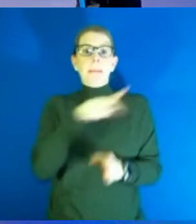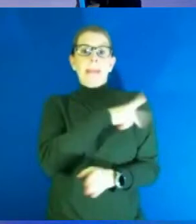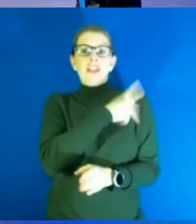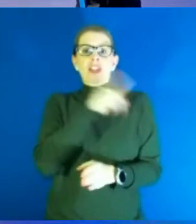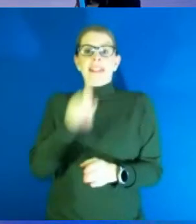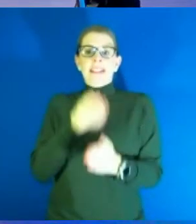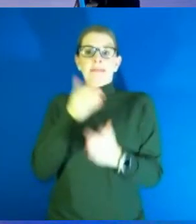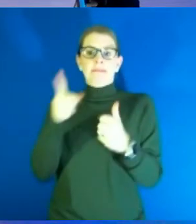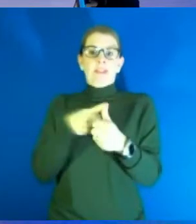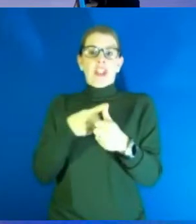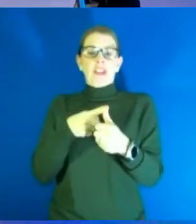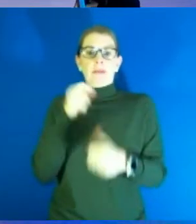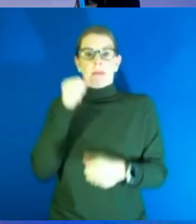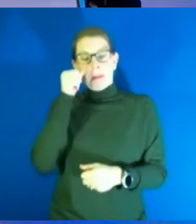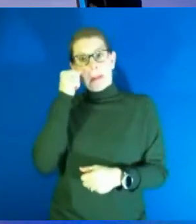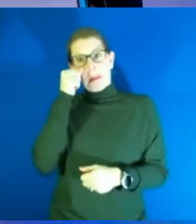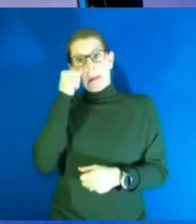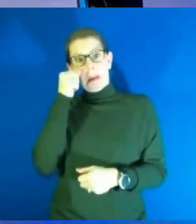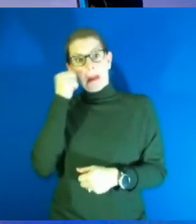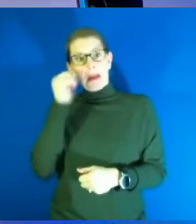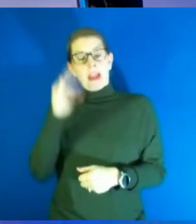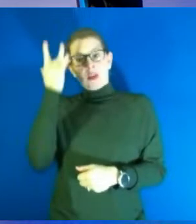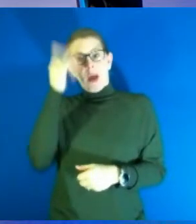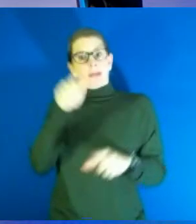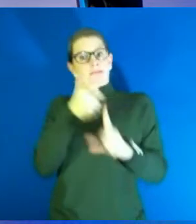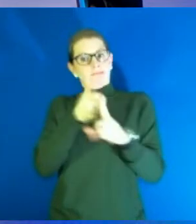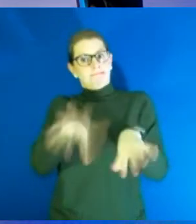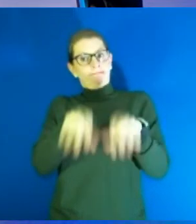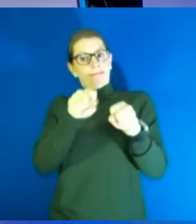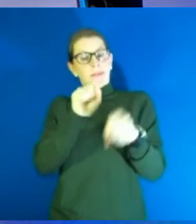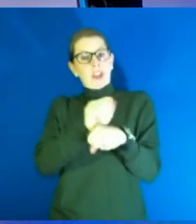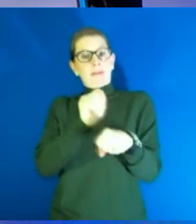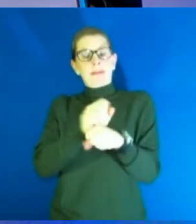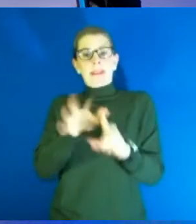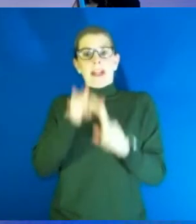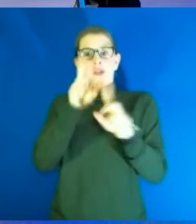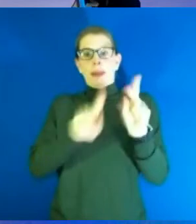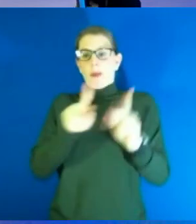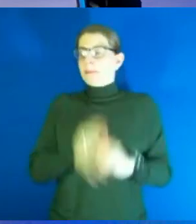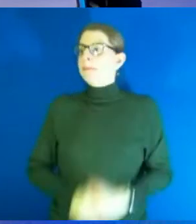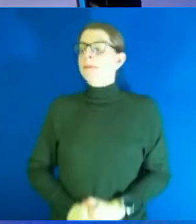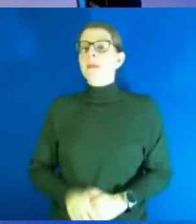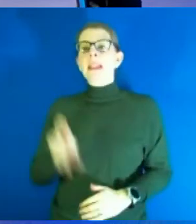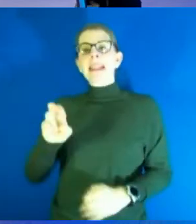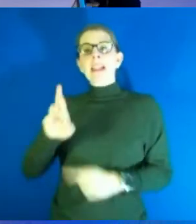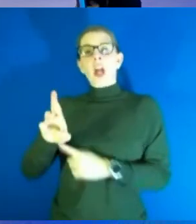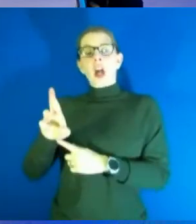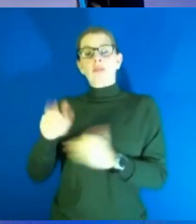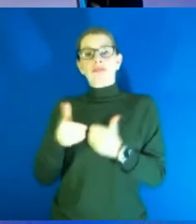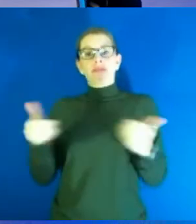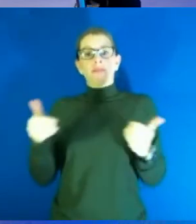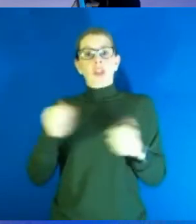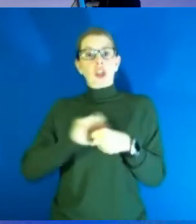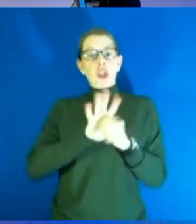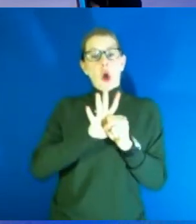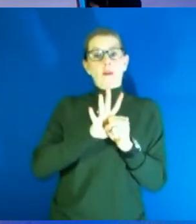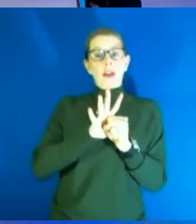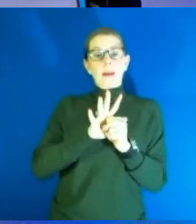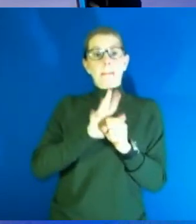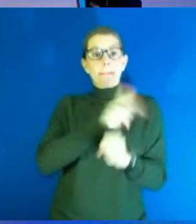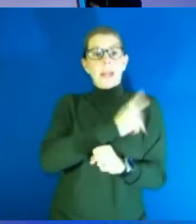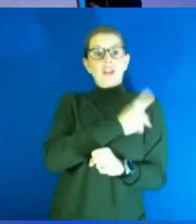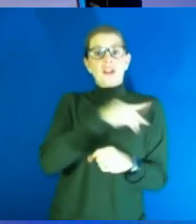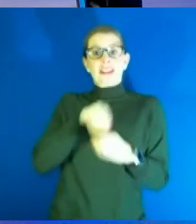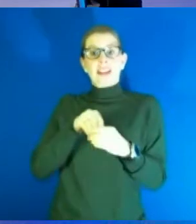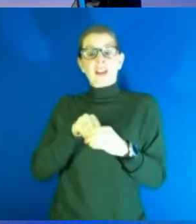and the rest of us do not. So Yep. Special people. Janet wants to know, does the ER separate possible COVID patients from other patients in the waiting rooms?